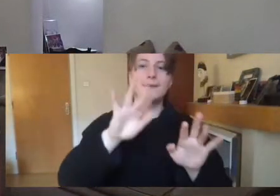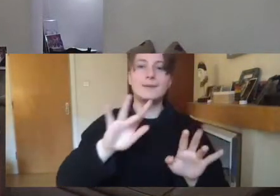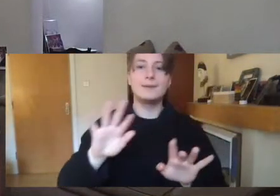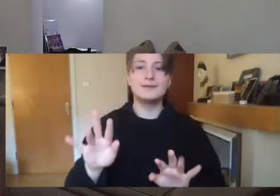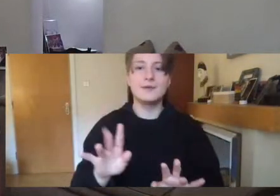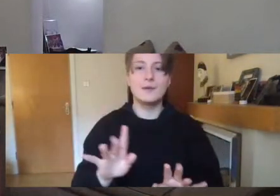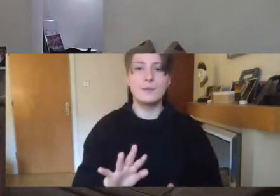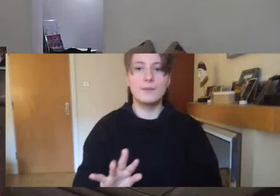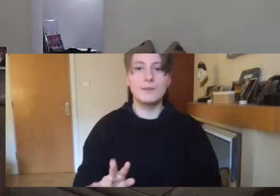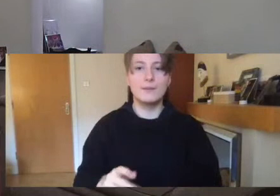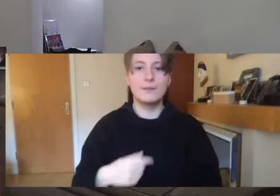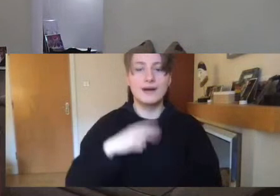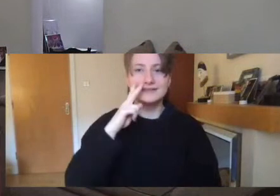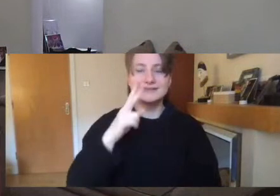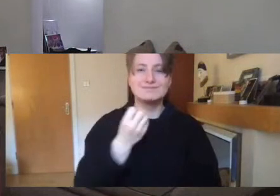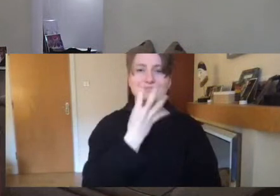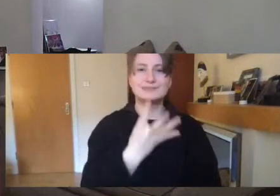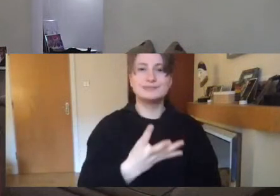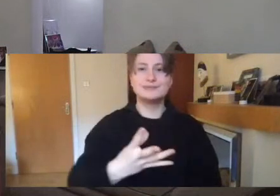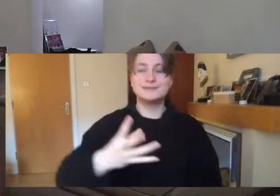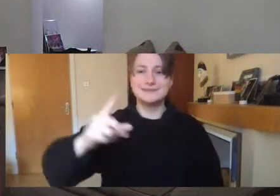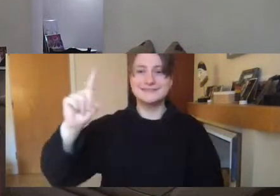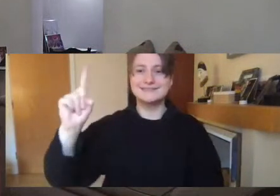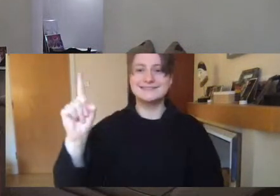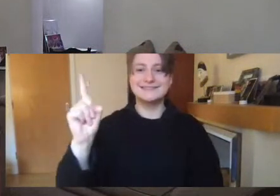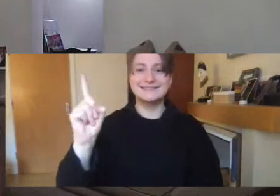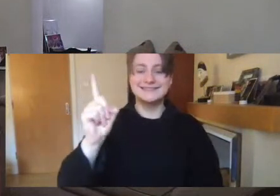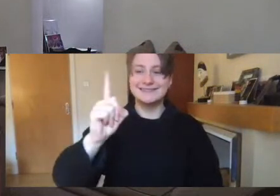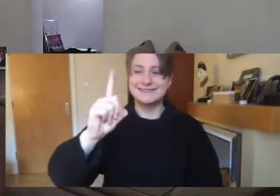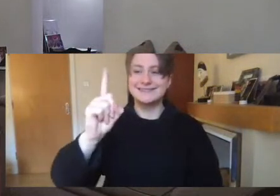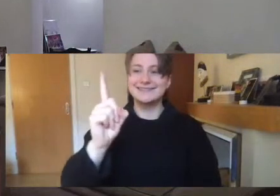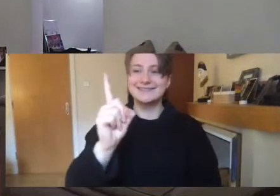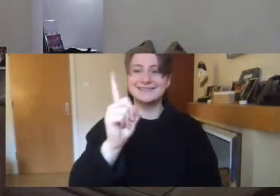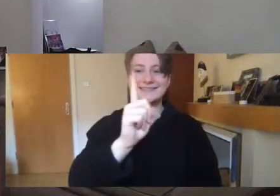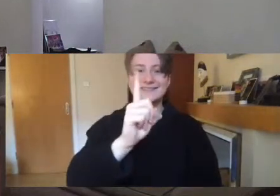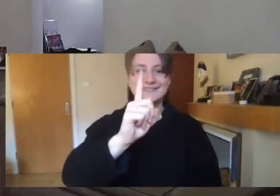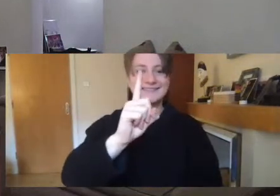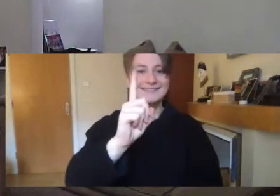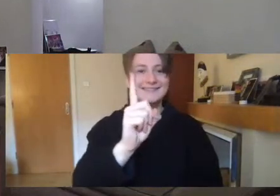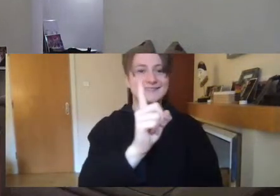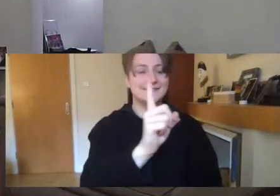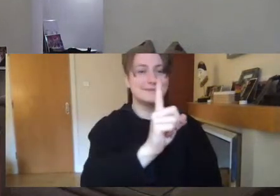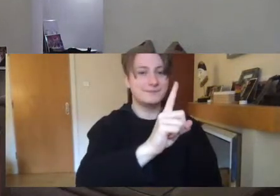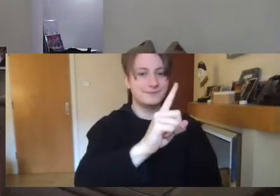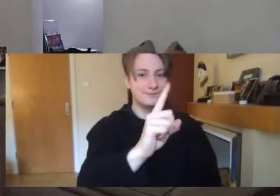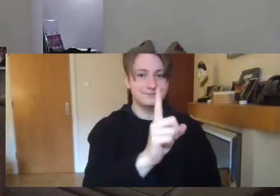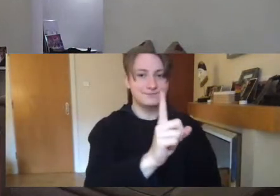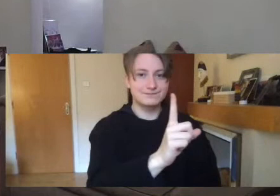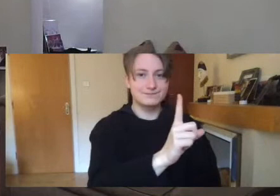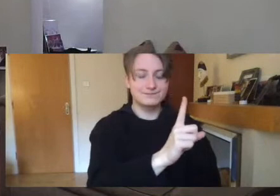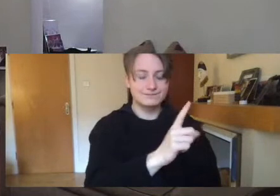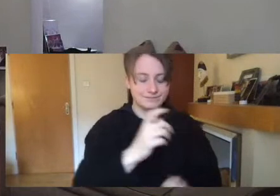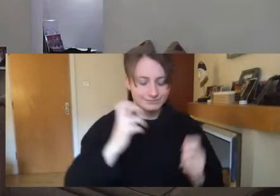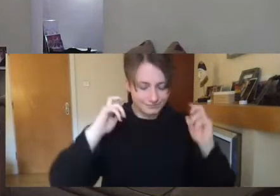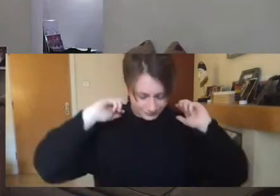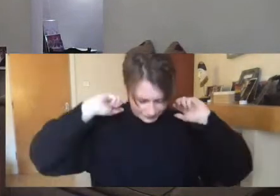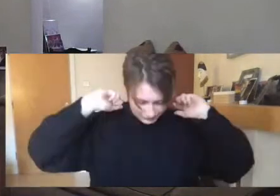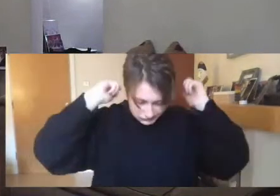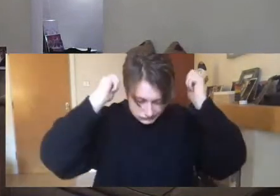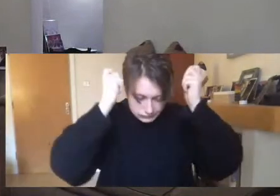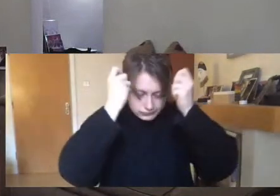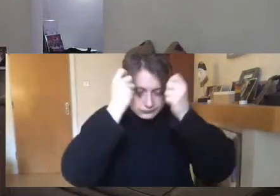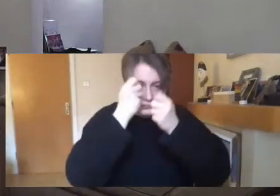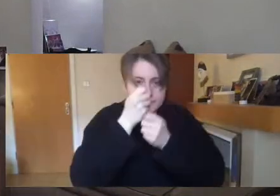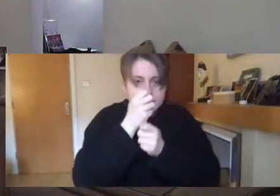veil, less a creature in this world, and one more angel in the sky. When I am sitting at the window,